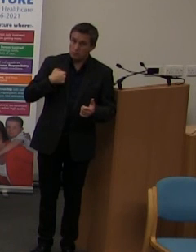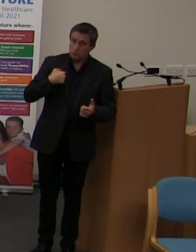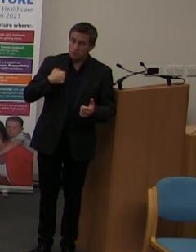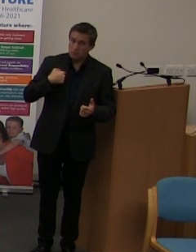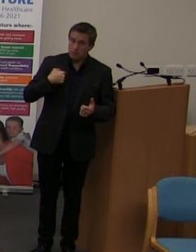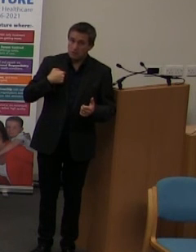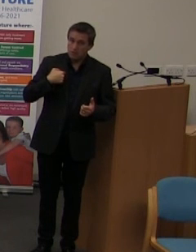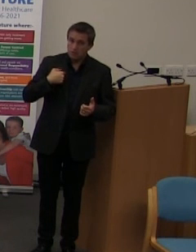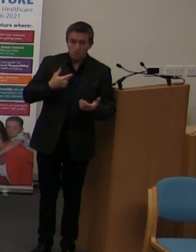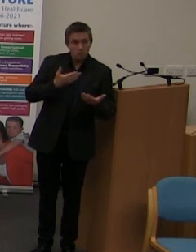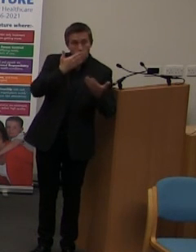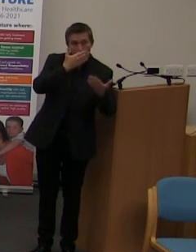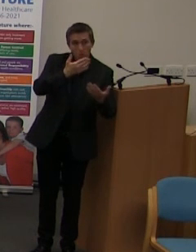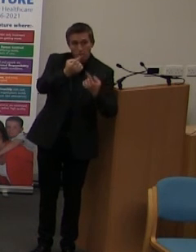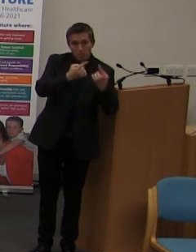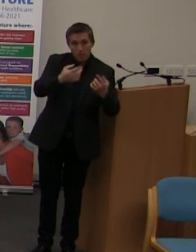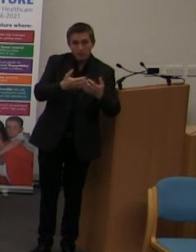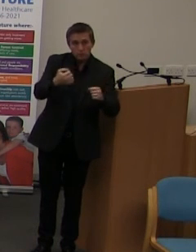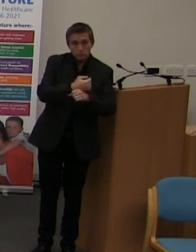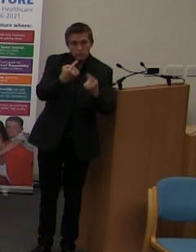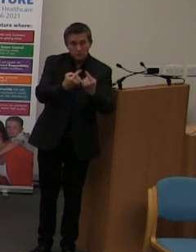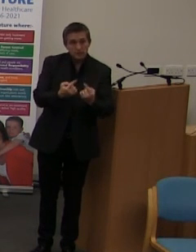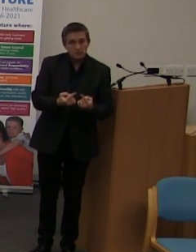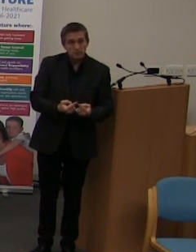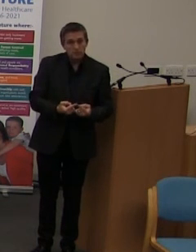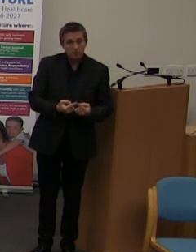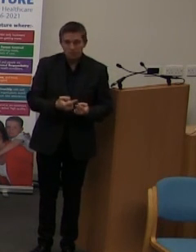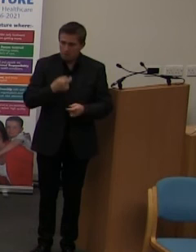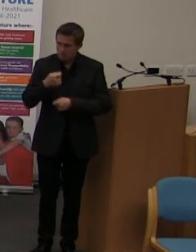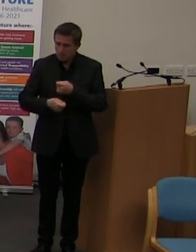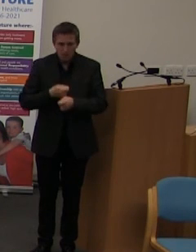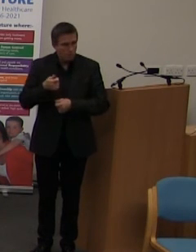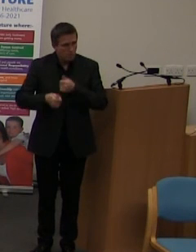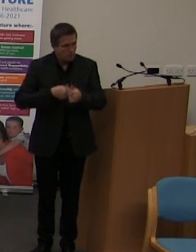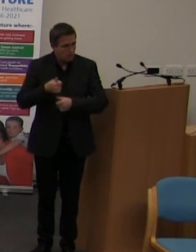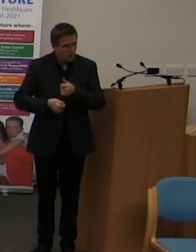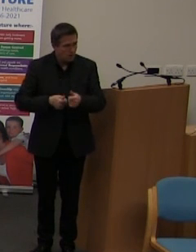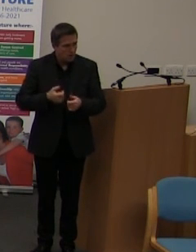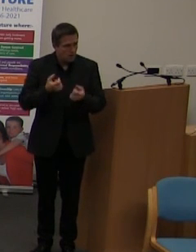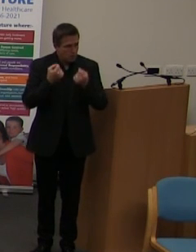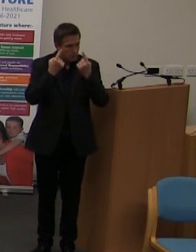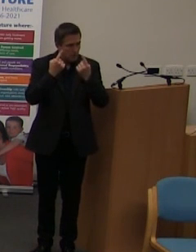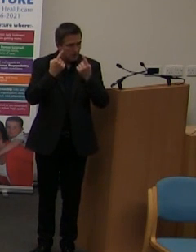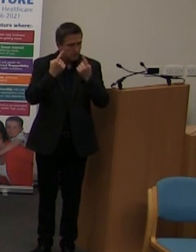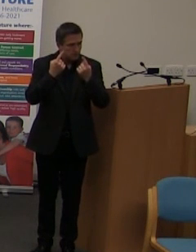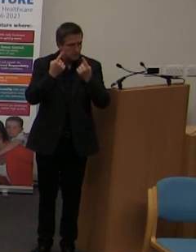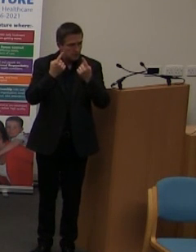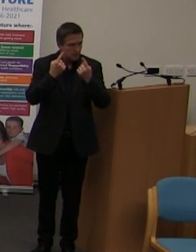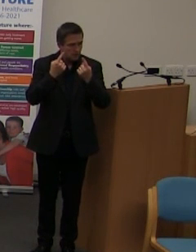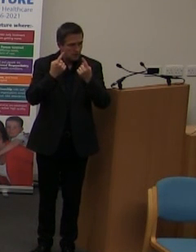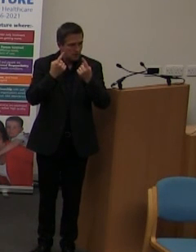up shoes? And then this became a bit more popular. And I found that by having my